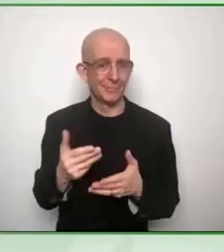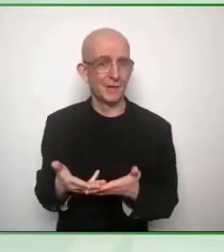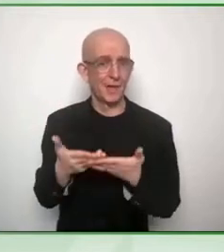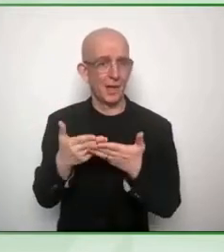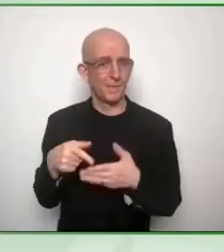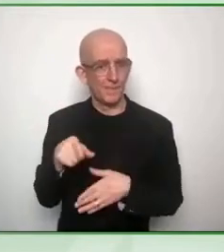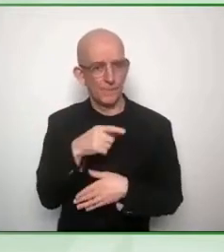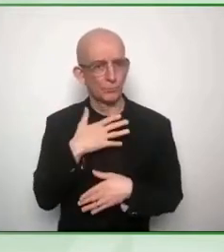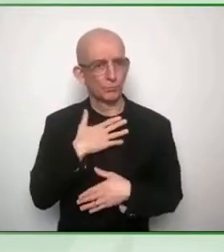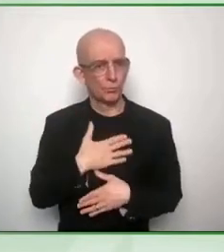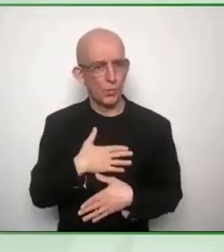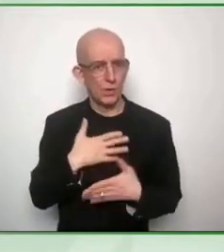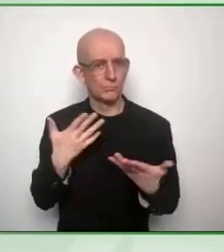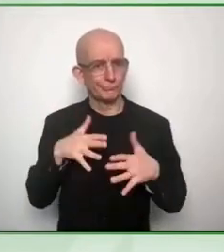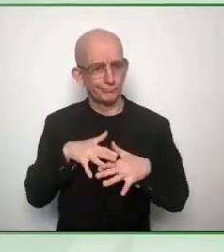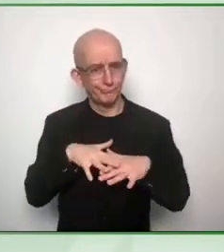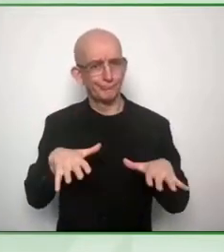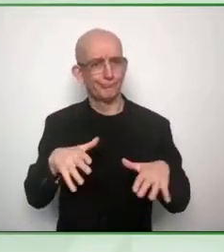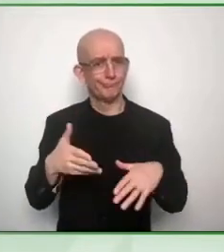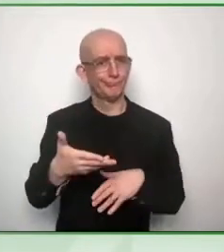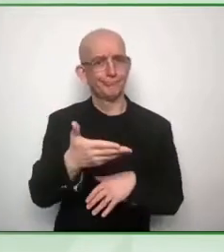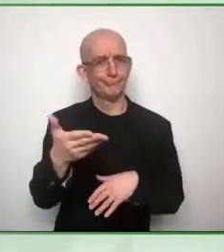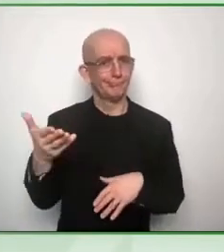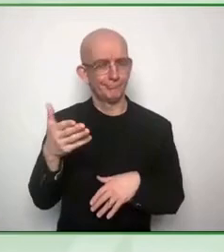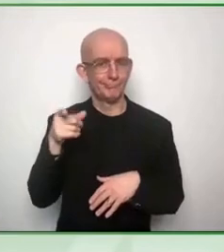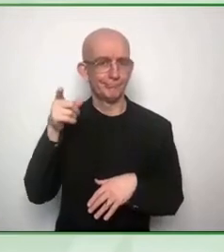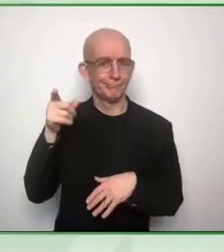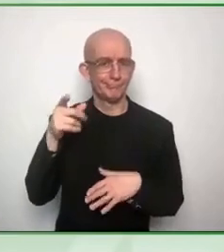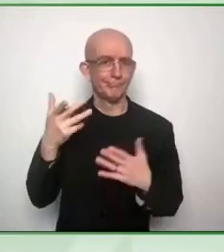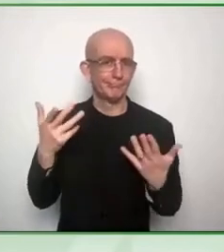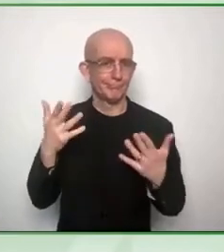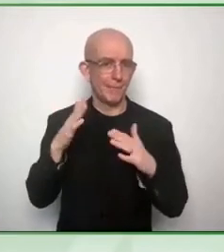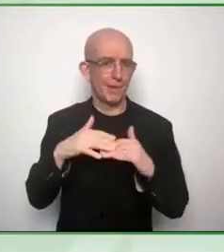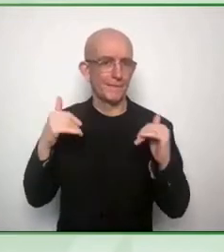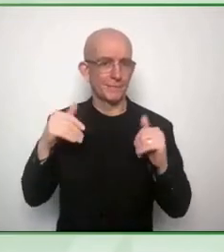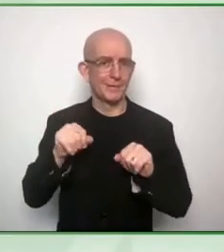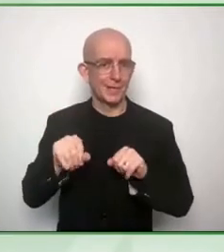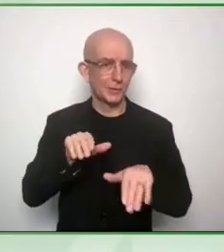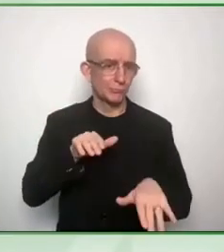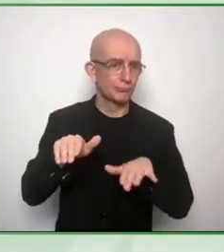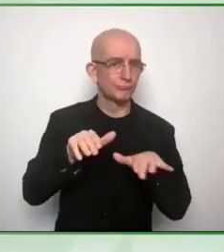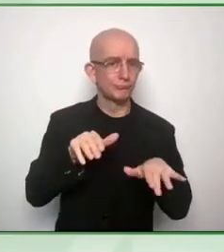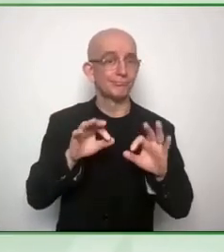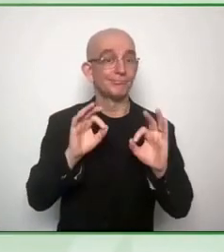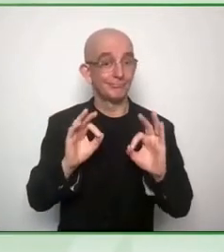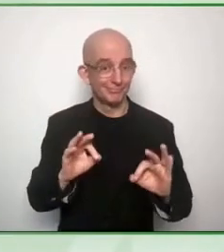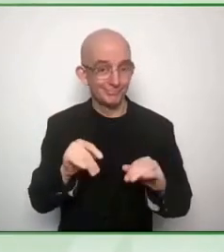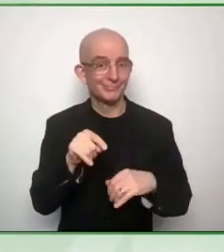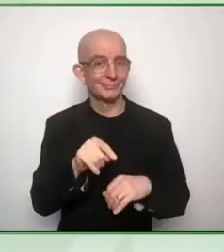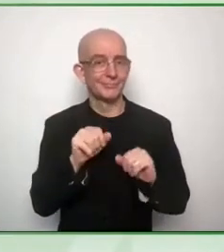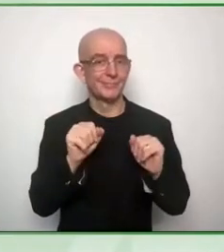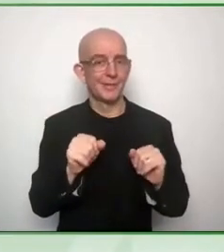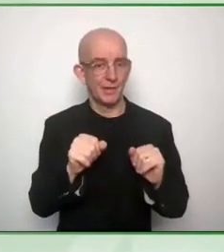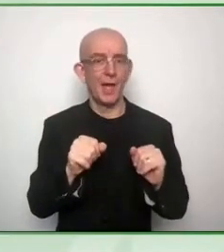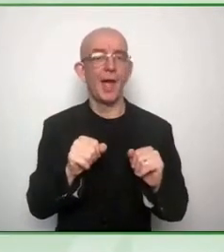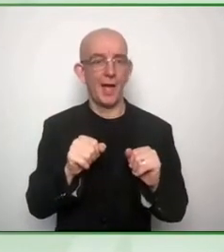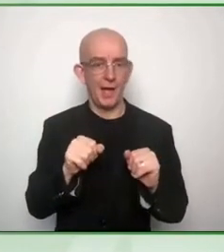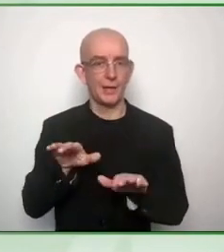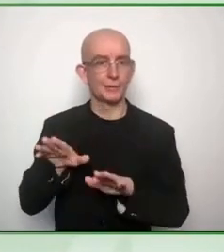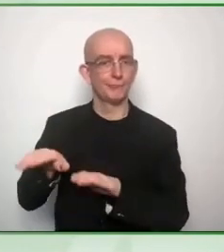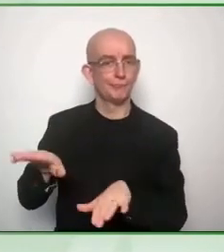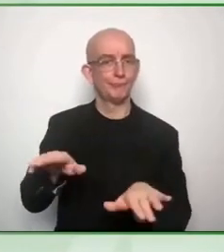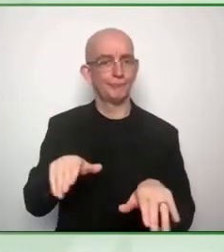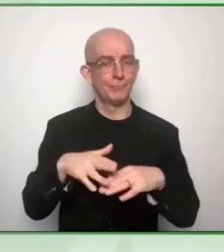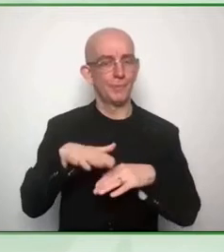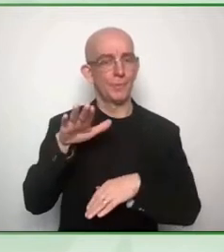ultimately, then this entire business model should become self-sustainable. Nick, who is your competition? Is there